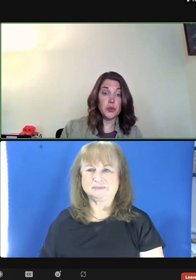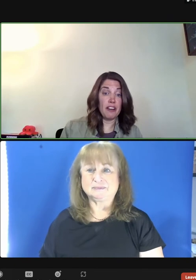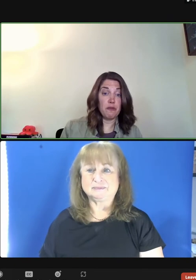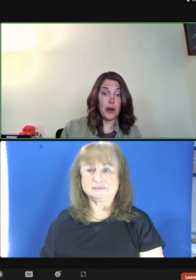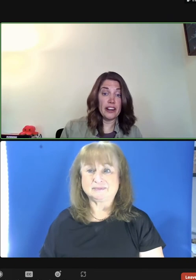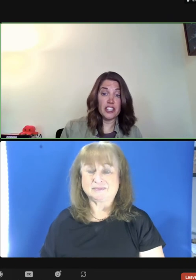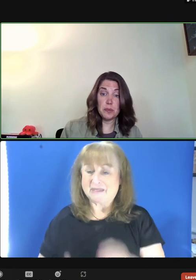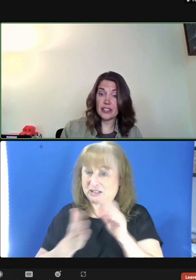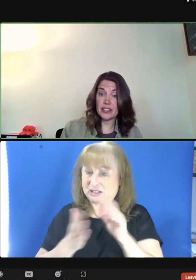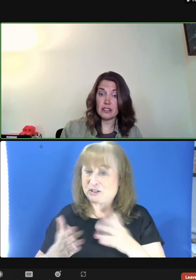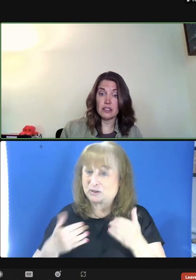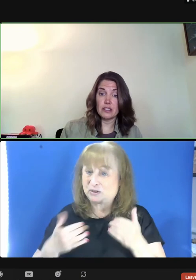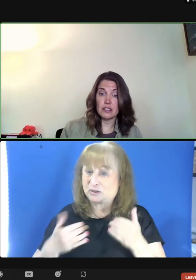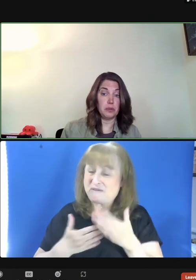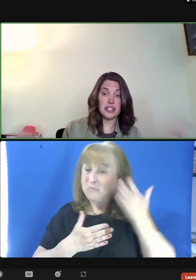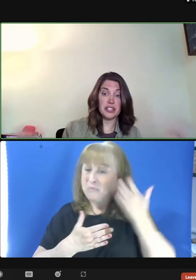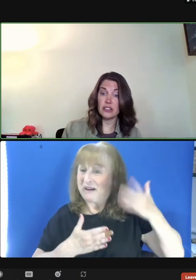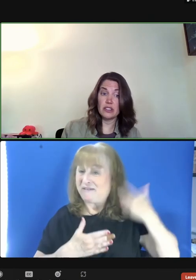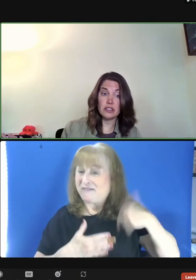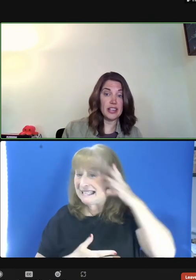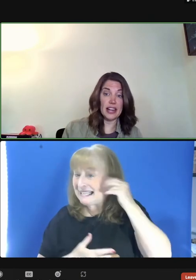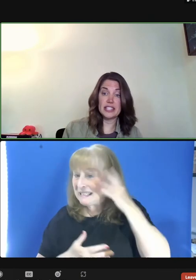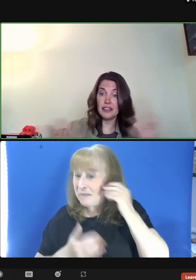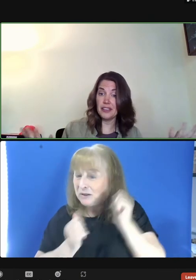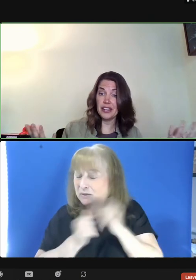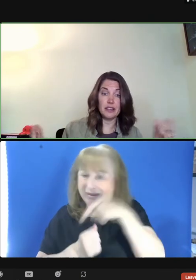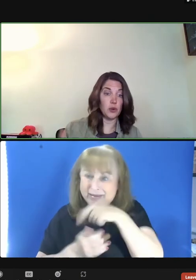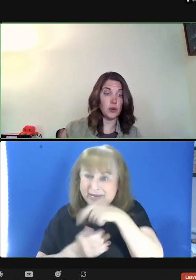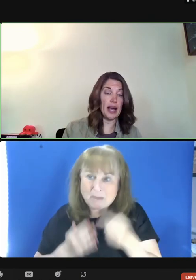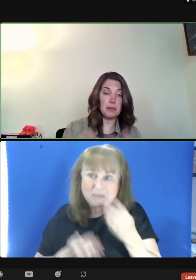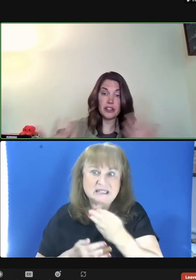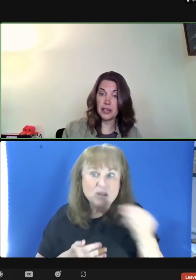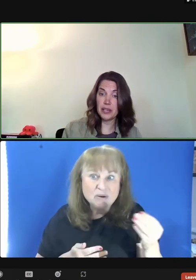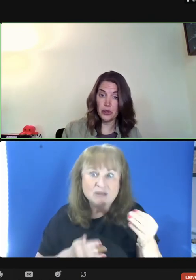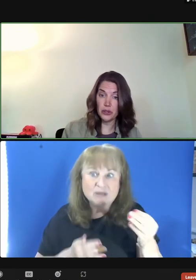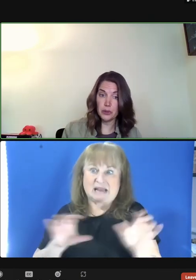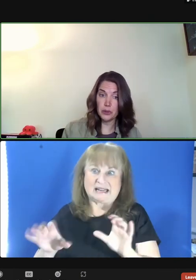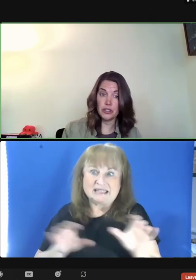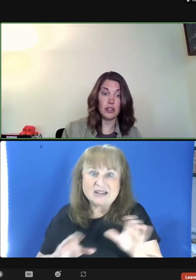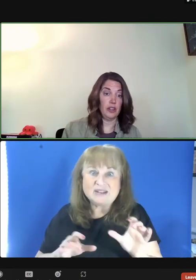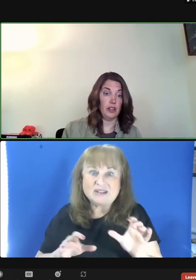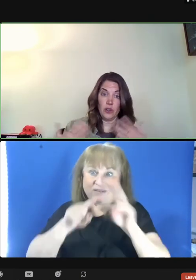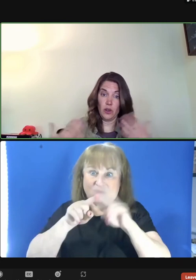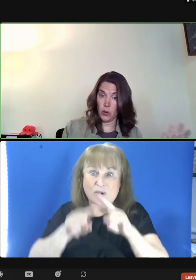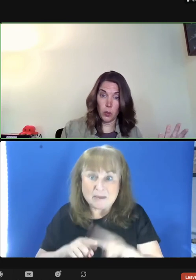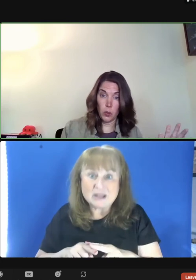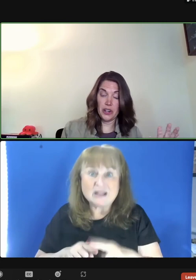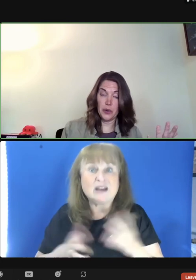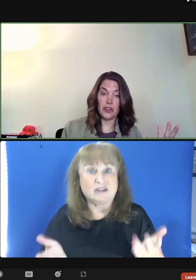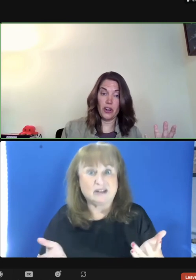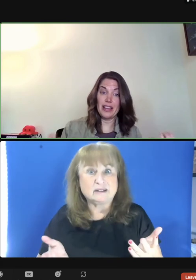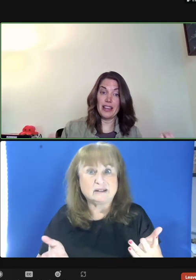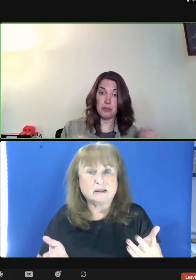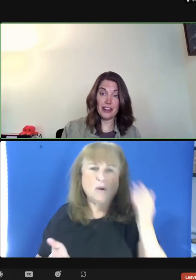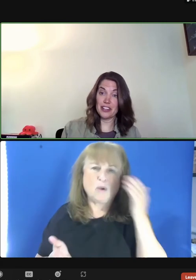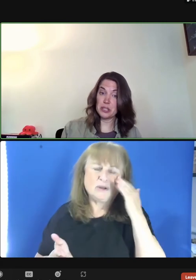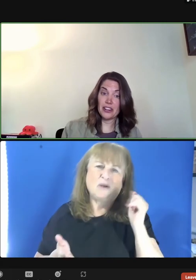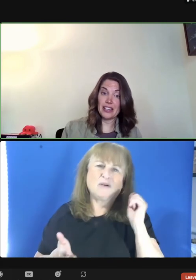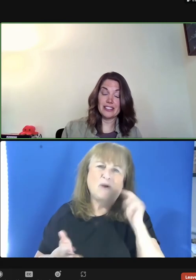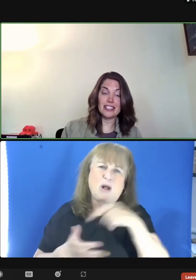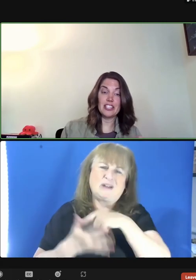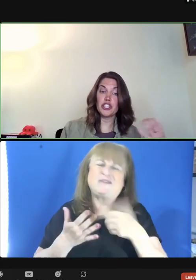And does the student have prior experience with the materials, the activity, the vocabulary being used? We know that all of